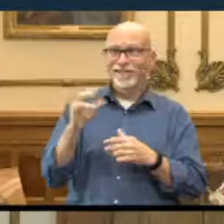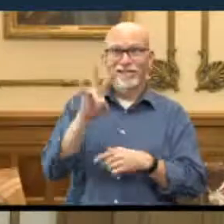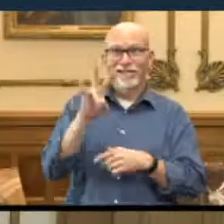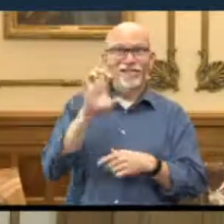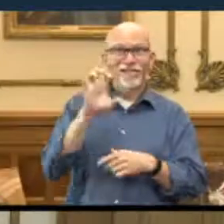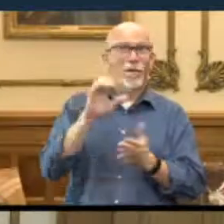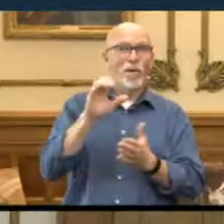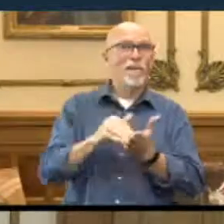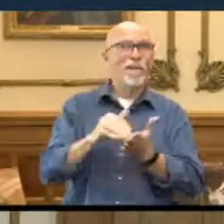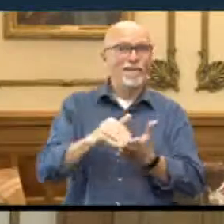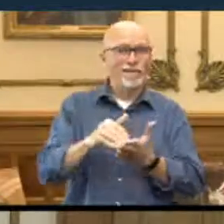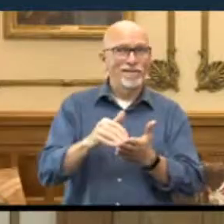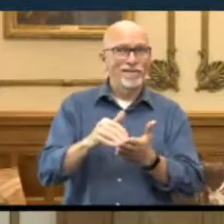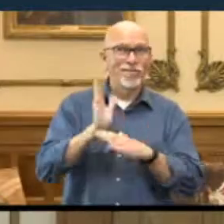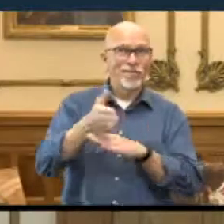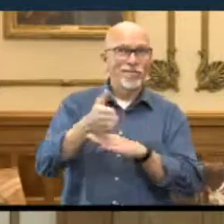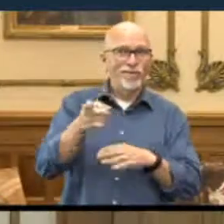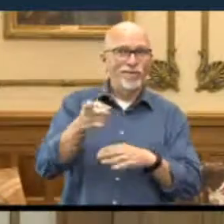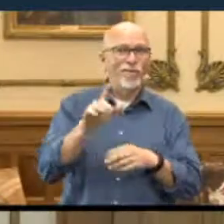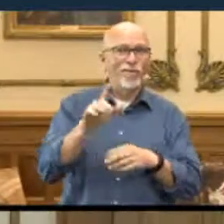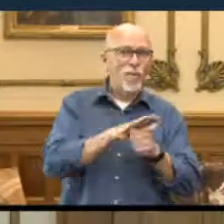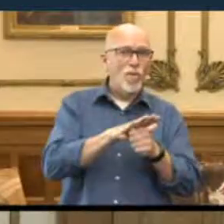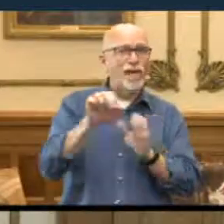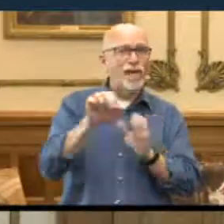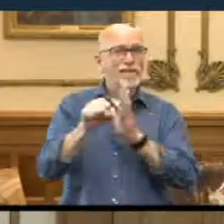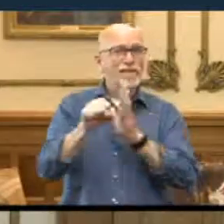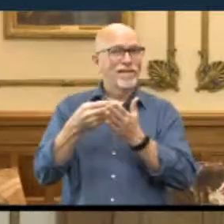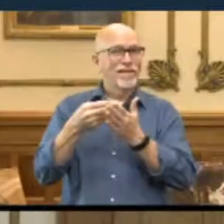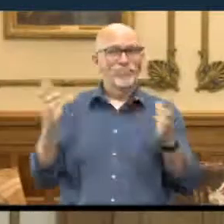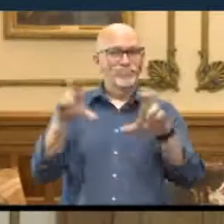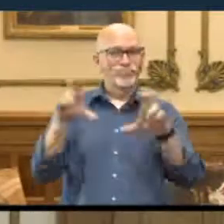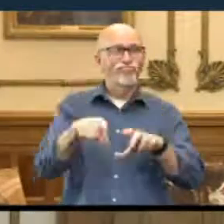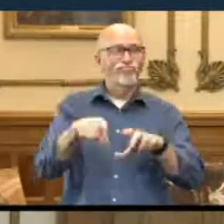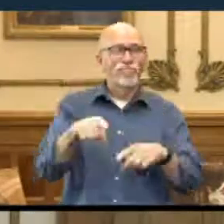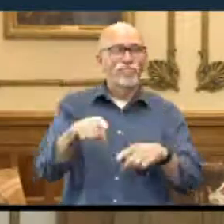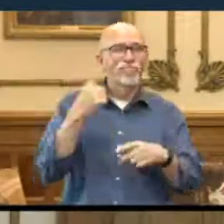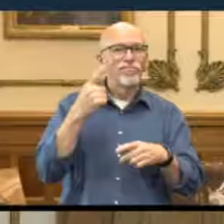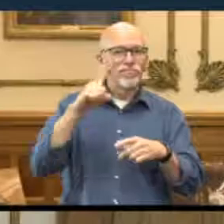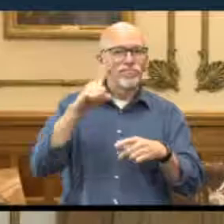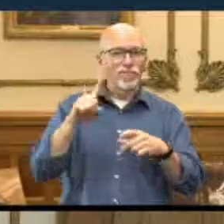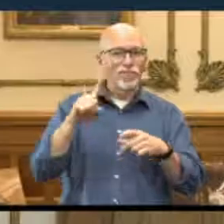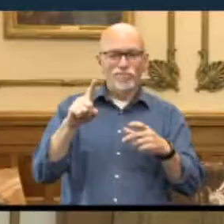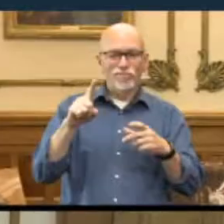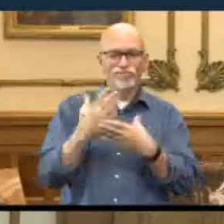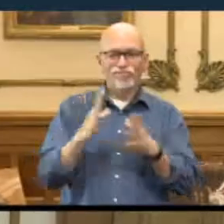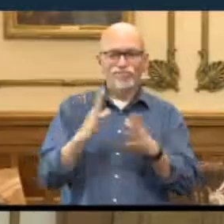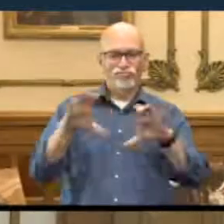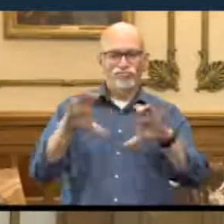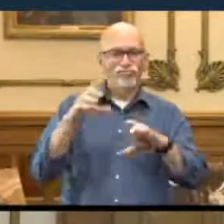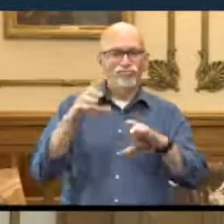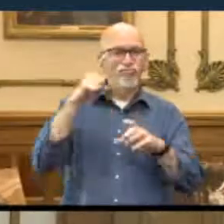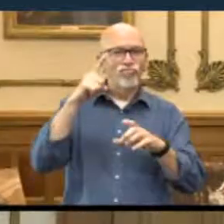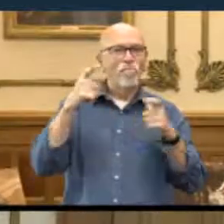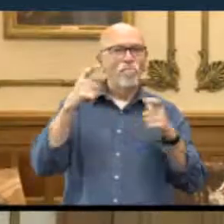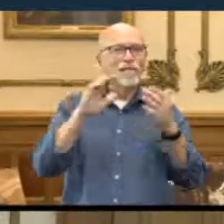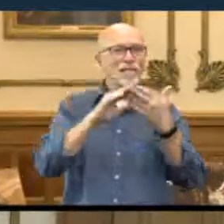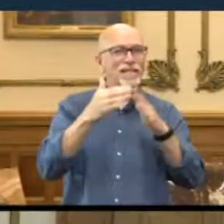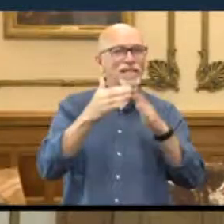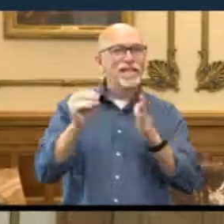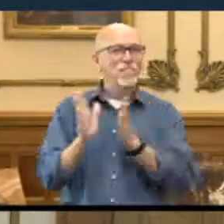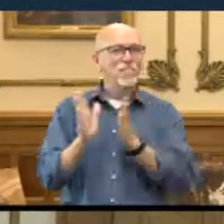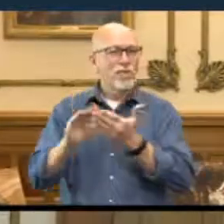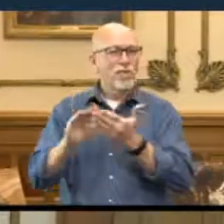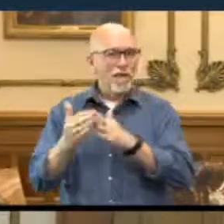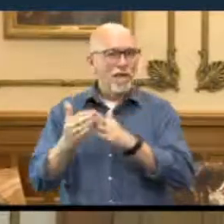million of local and state dollars that have been partnered together in our bigger cities and in our